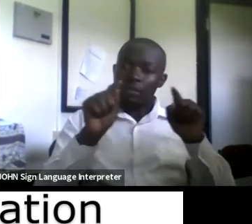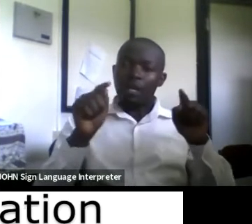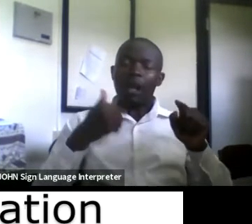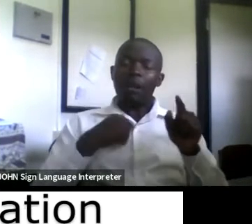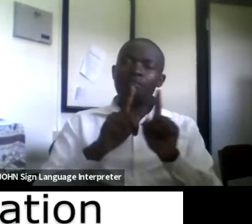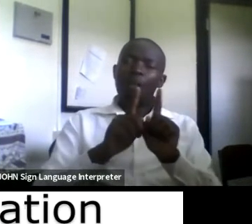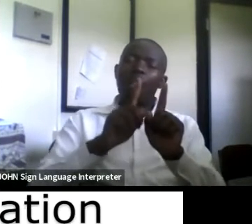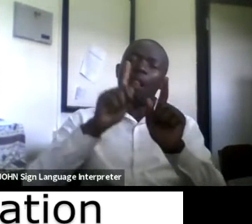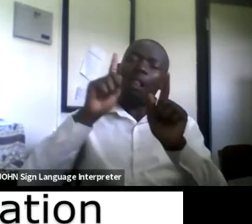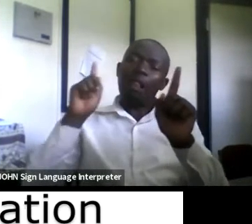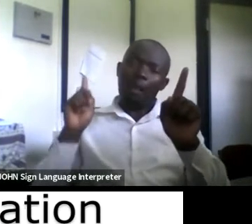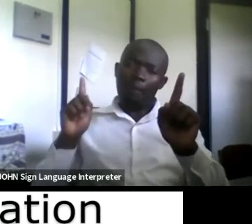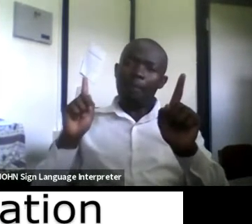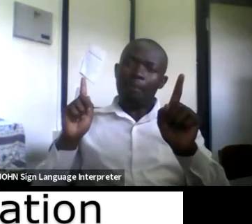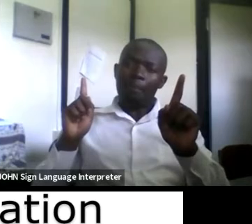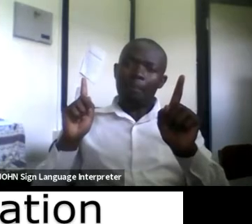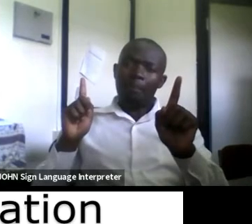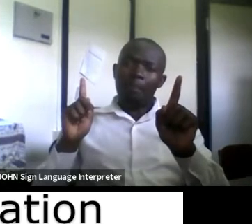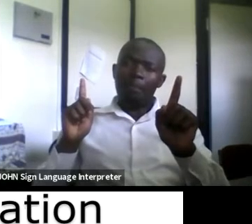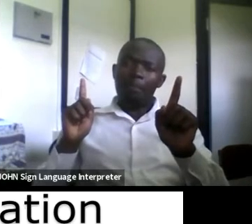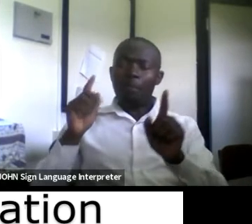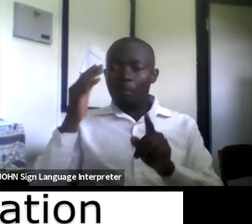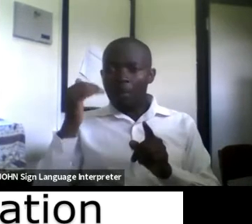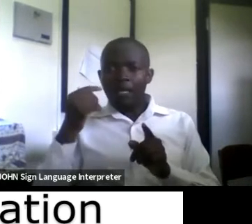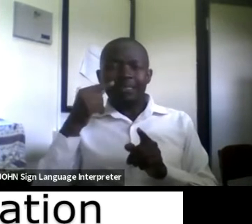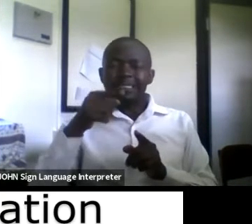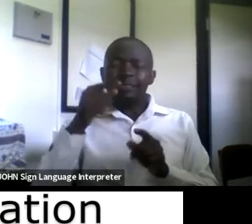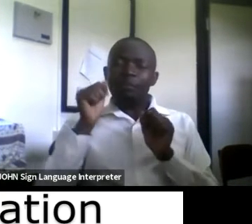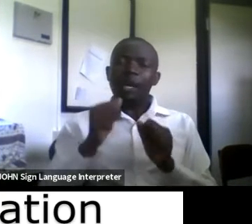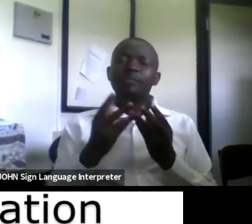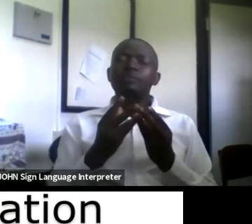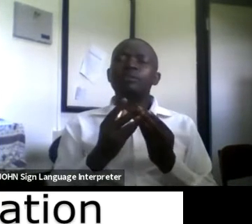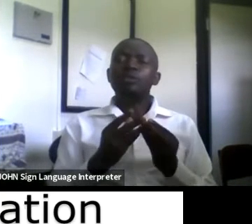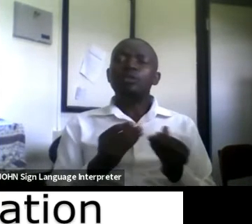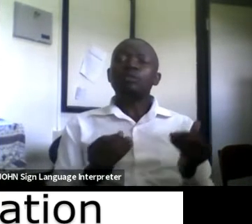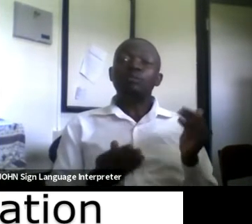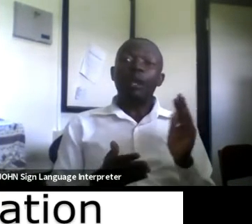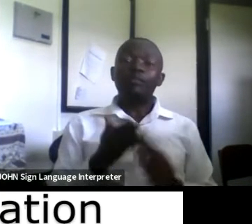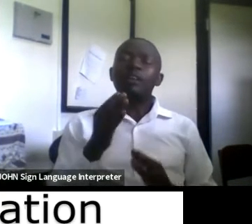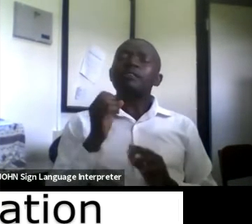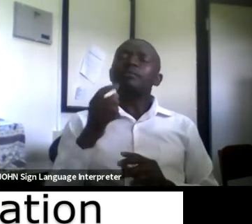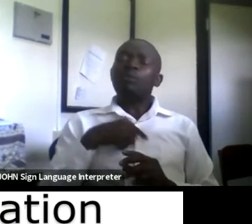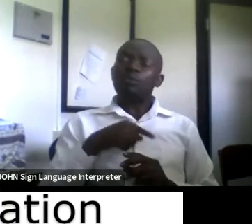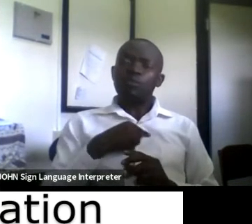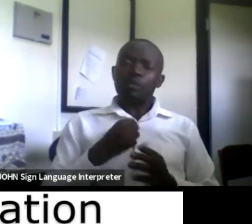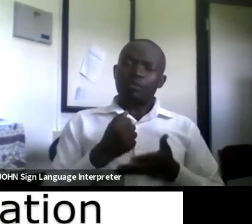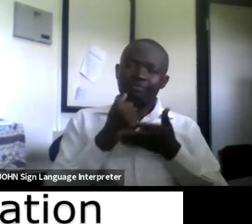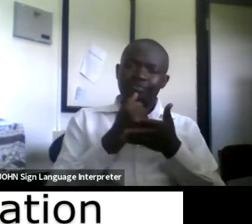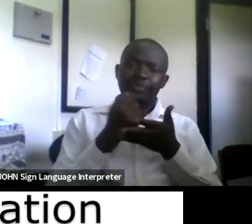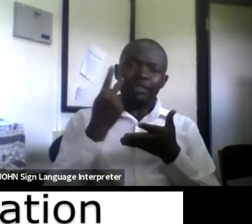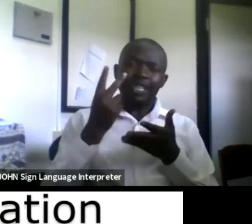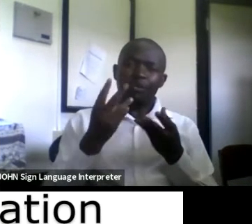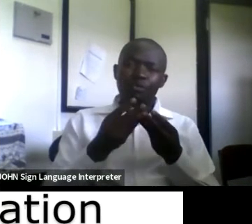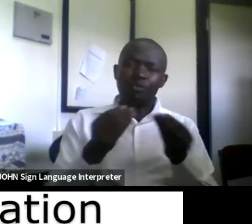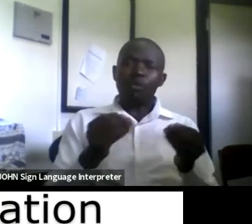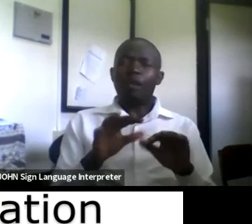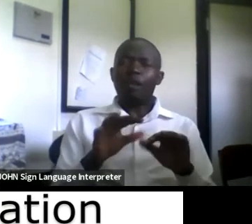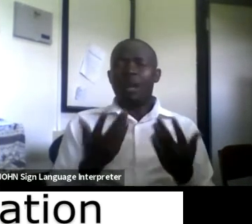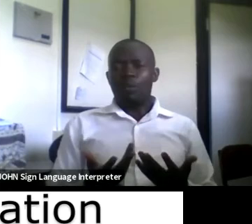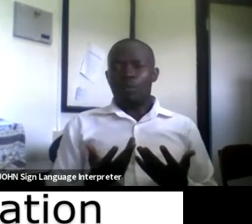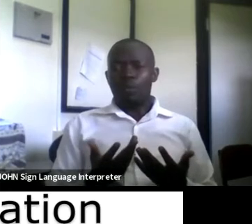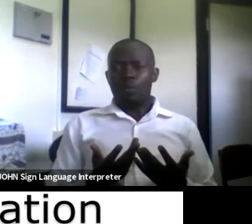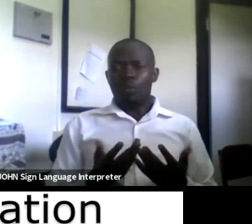behind very adversely, which needs to be addressed. And so how do we contribute towards people, all of us or